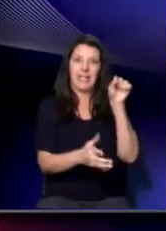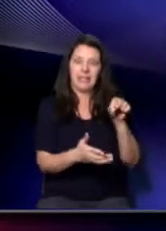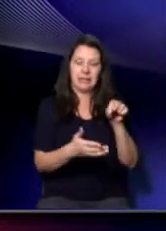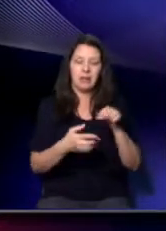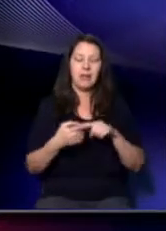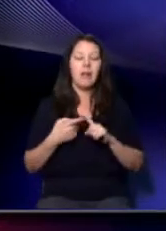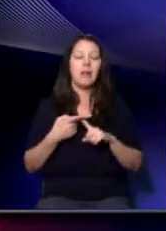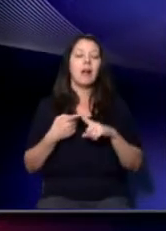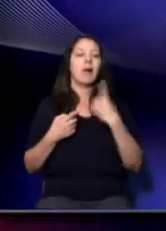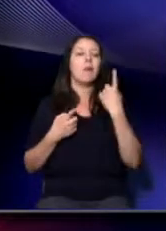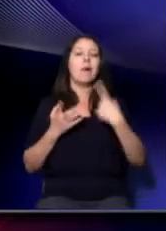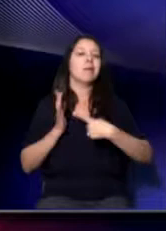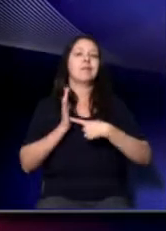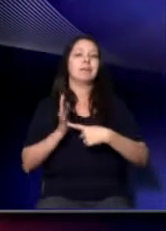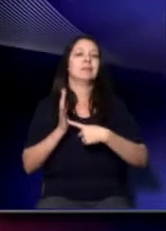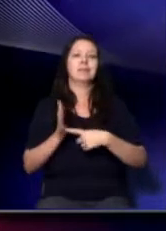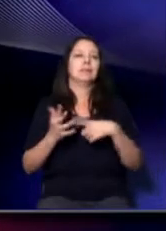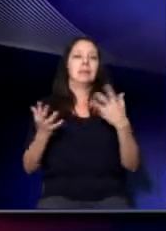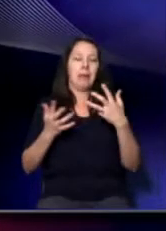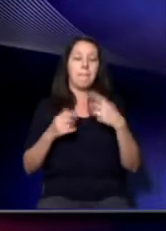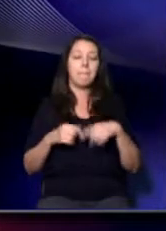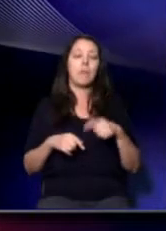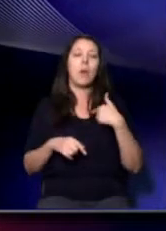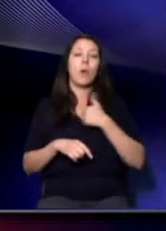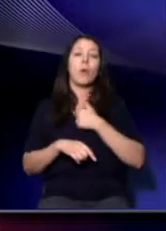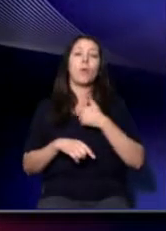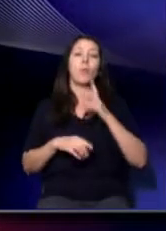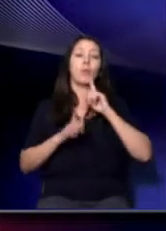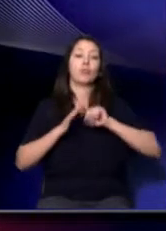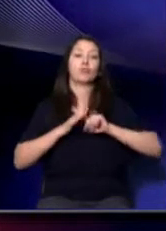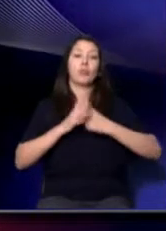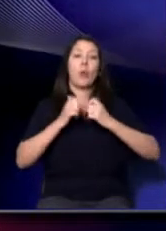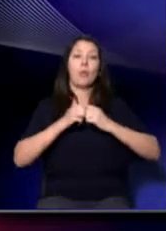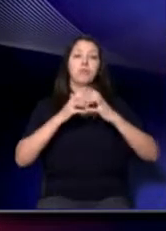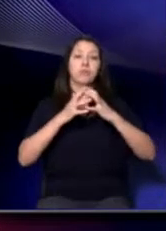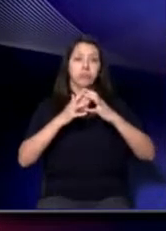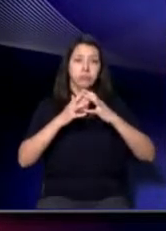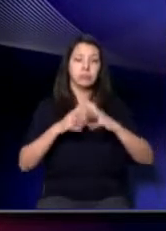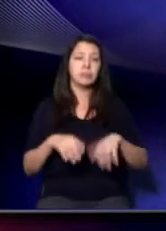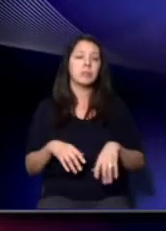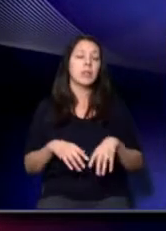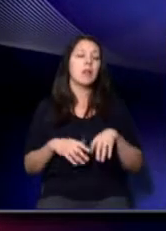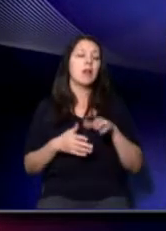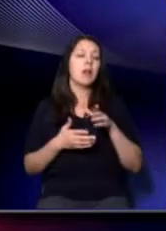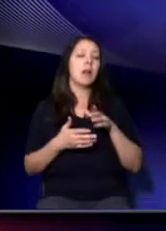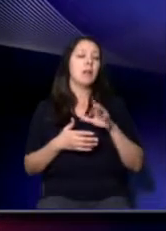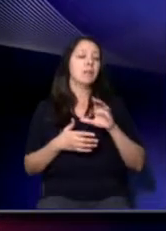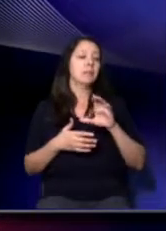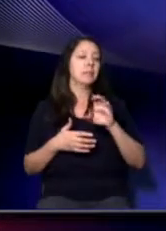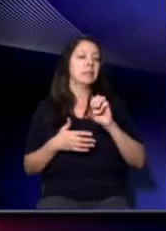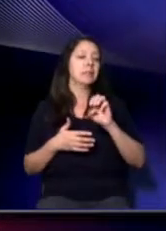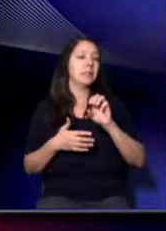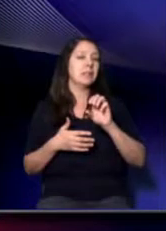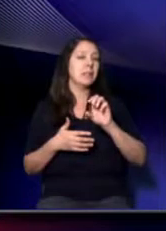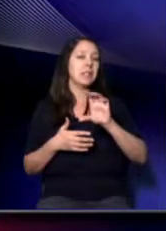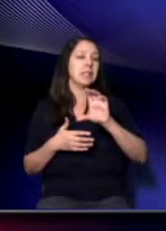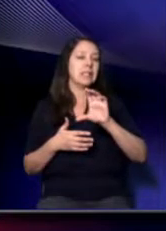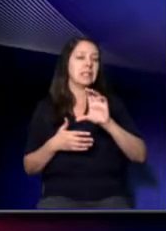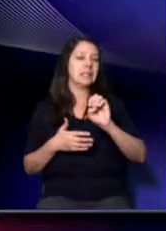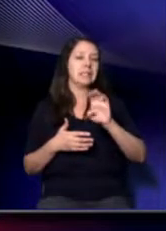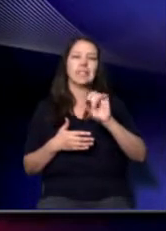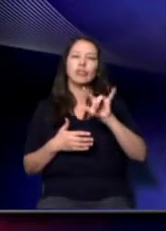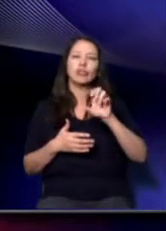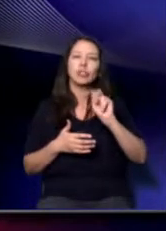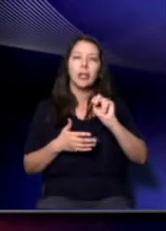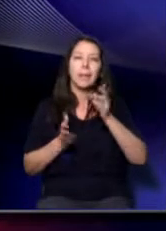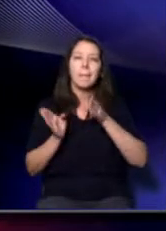one example of that is we're implementing a succession plan. Another example is we're starting to have